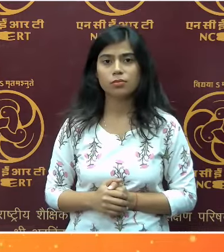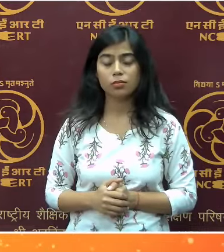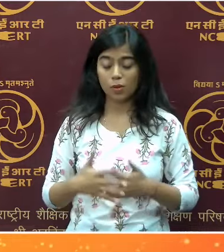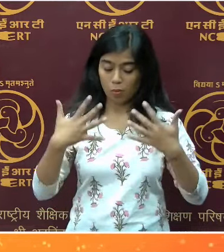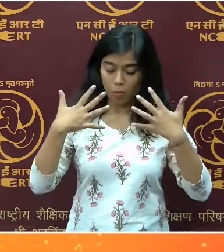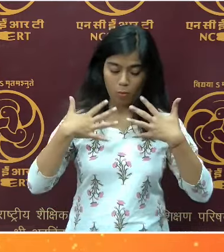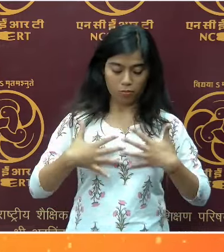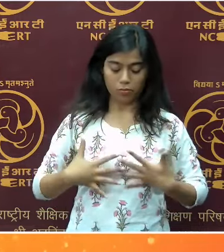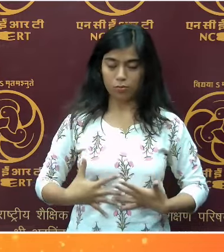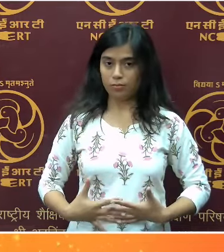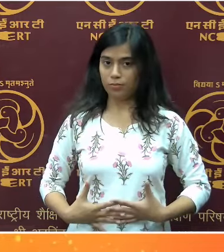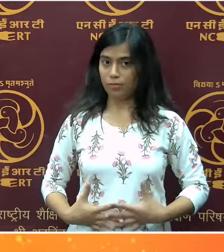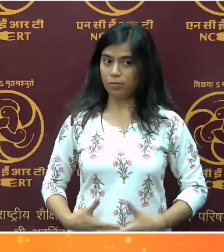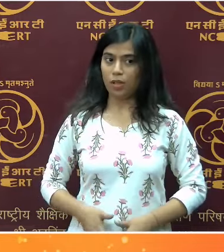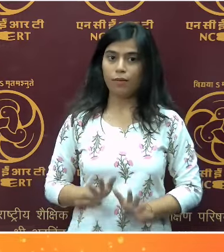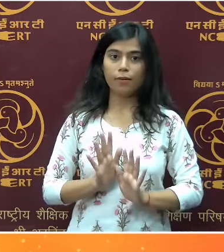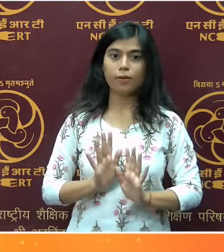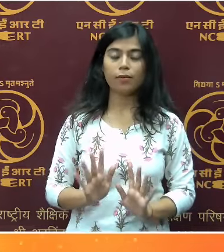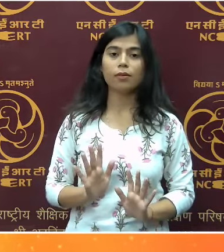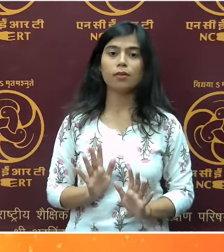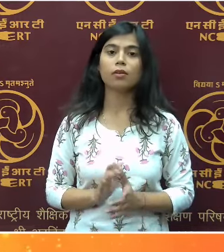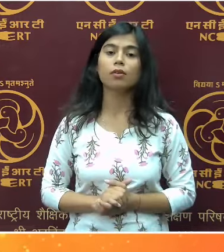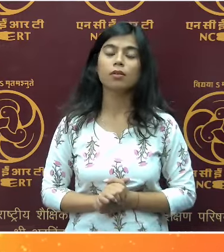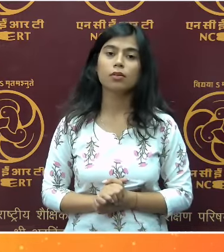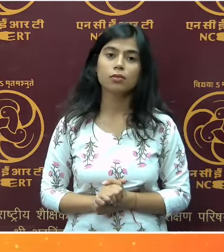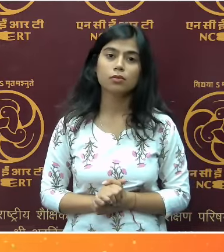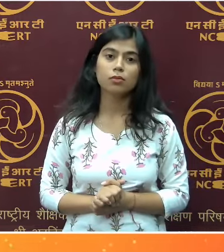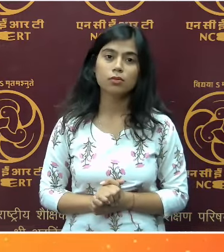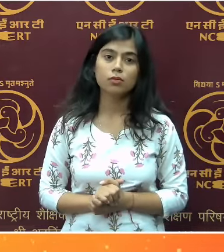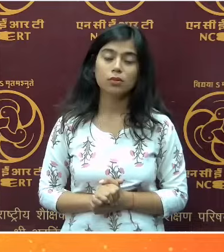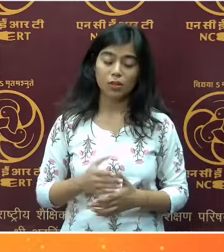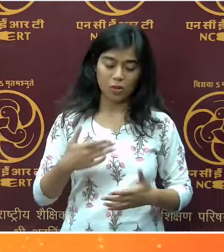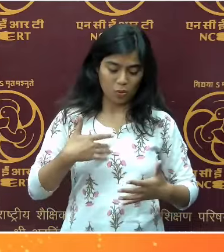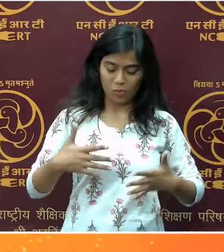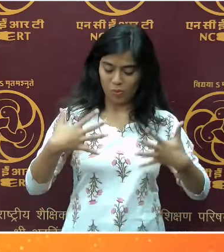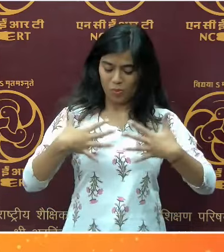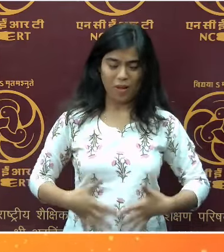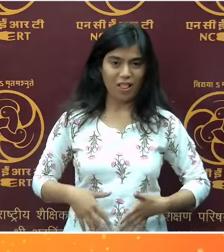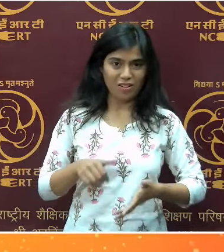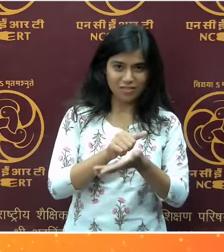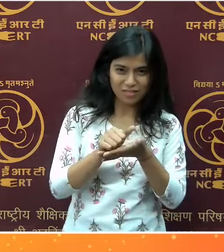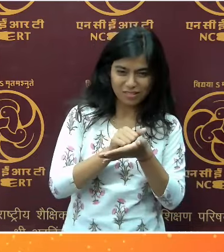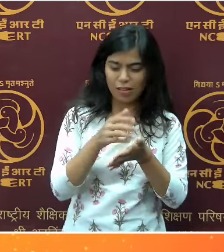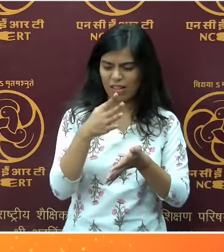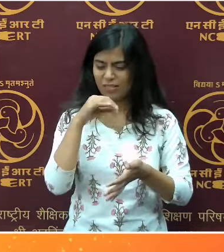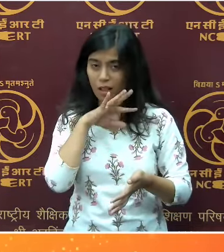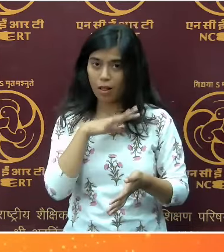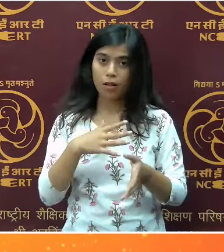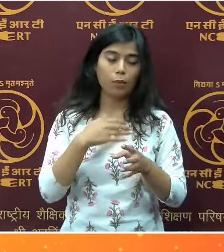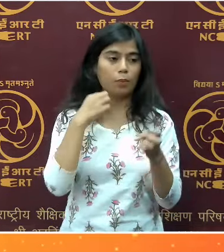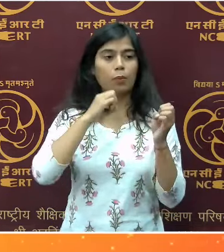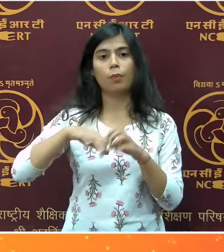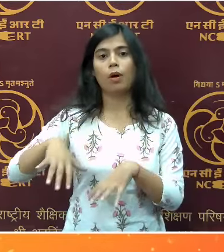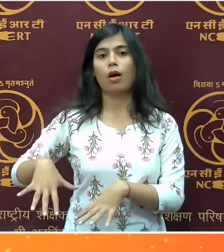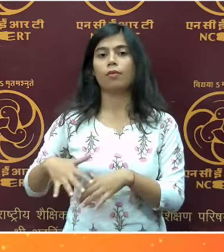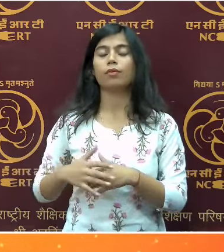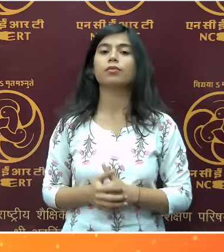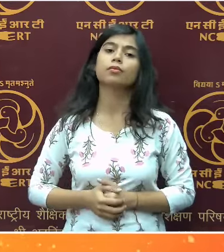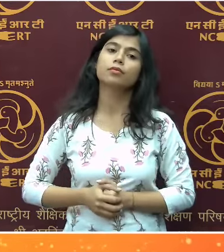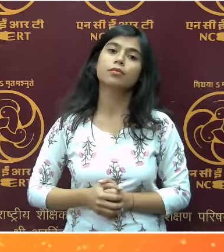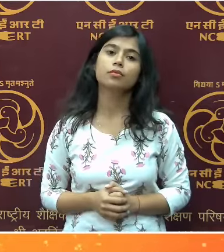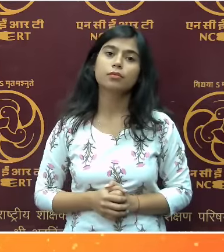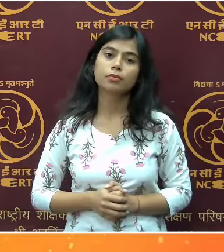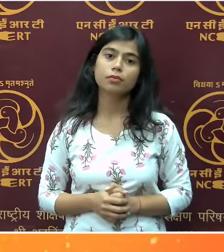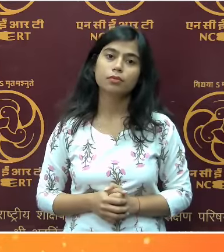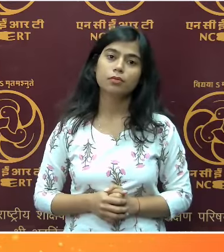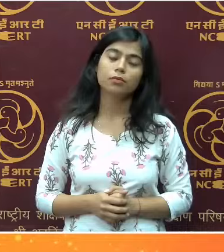body, and just it takes the dirty from the body. The same thing happening here. The number of